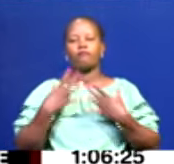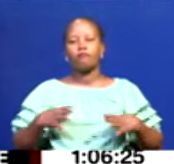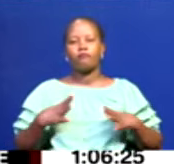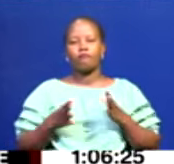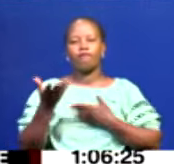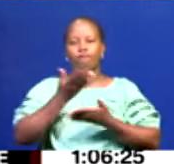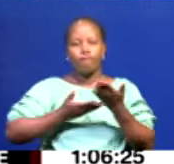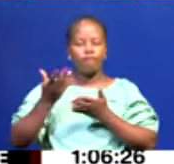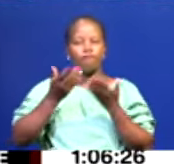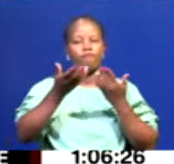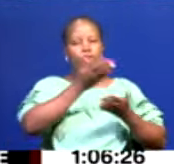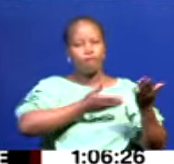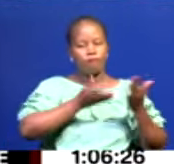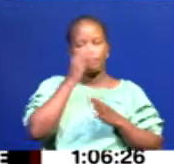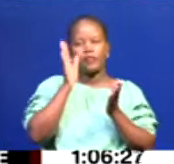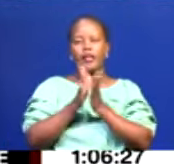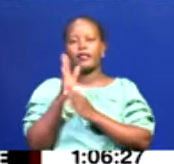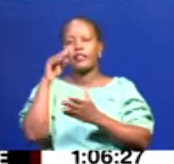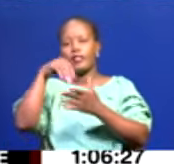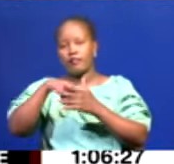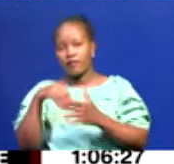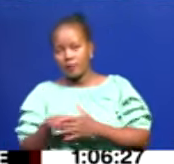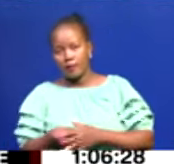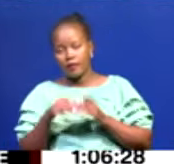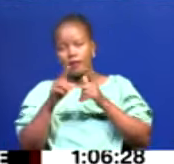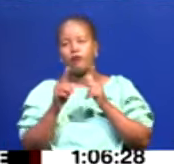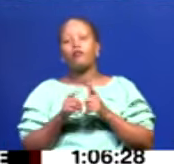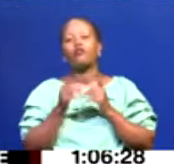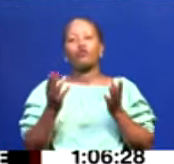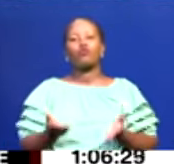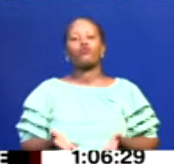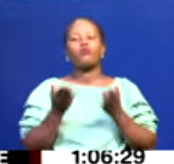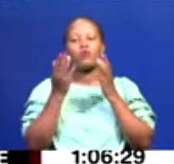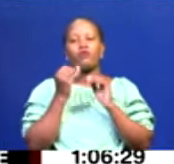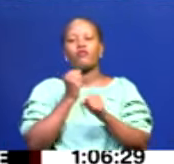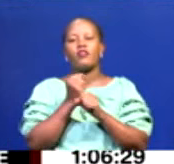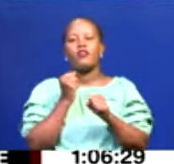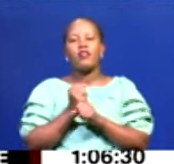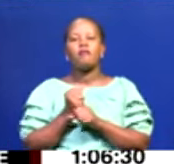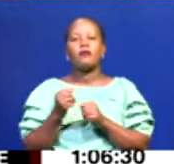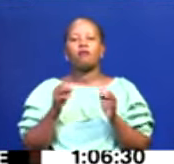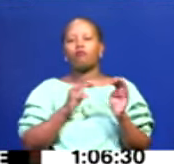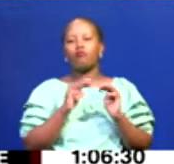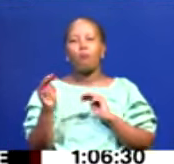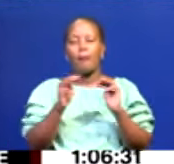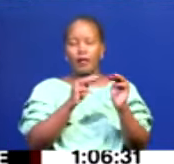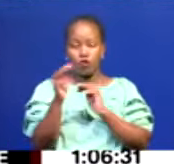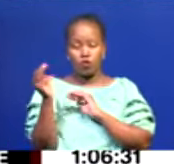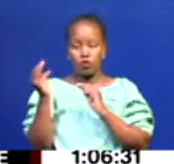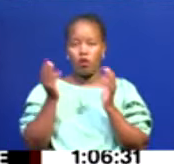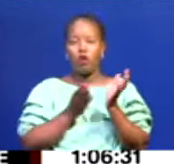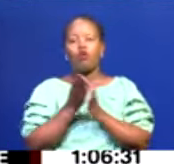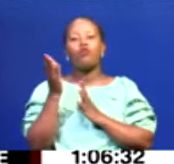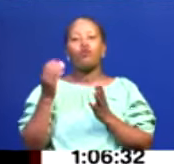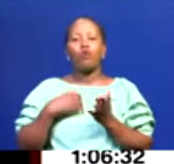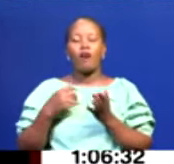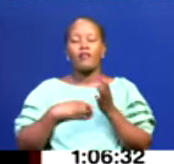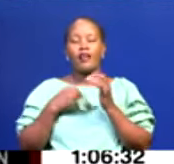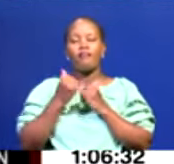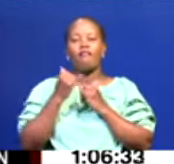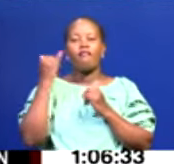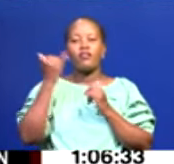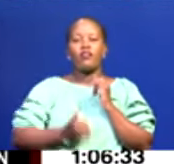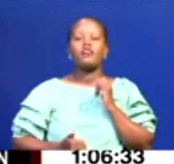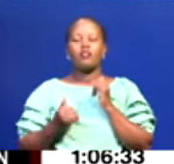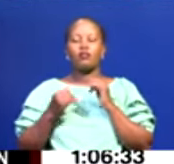investment. The president also vowed to ensure improved labor coordination on labor migration by accelerating finalization of